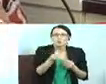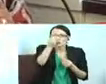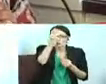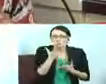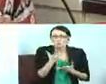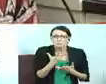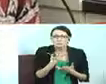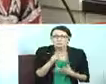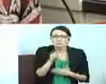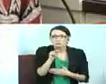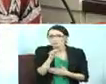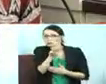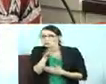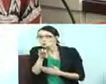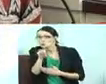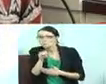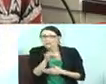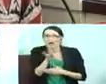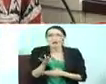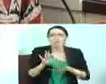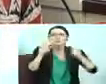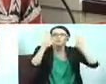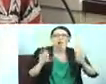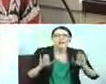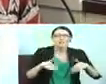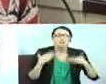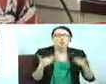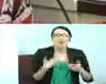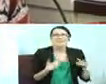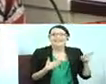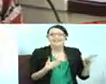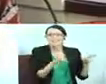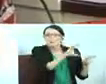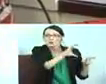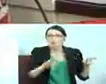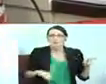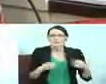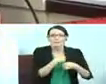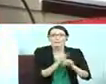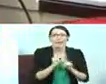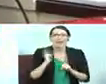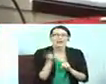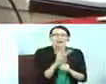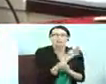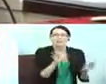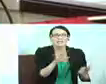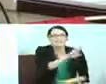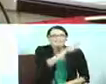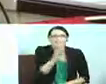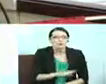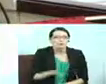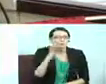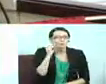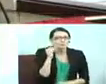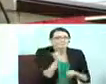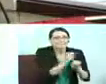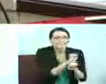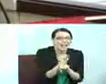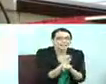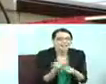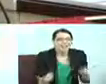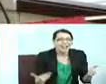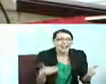that Christ has set us free, never, ever, ever to be enslaved again.